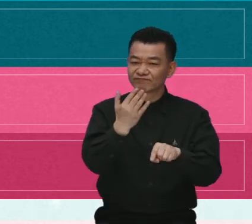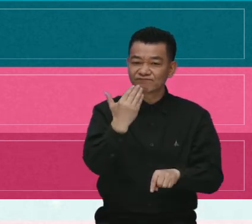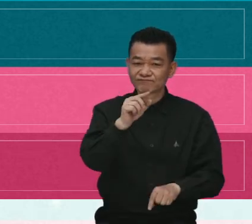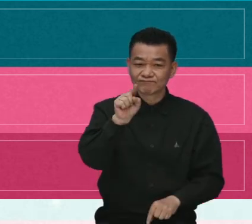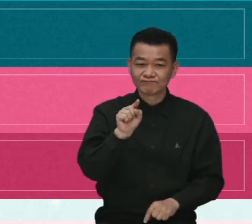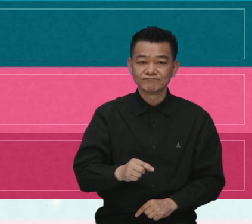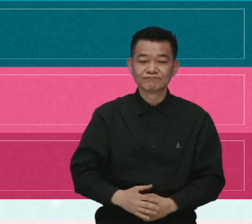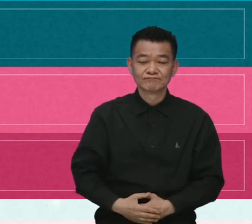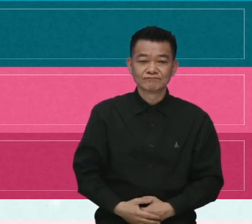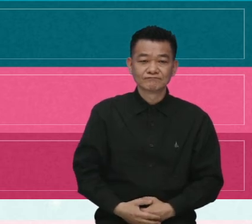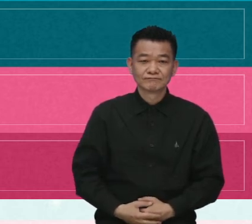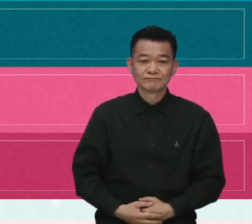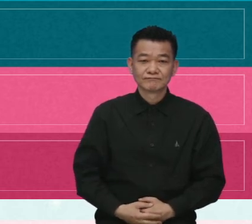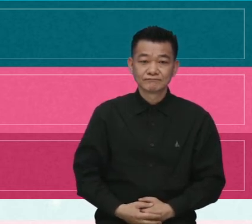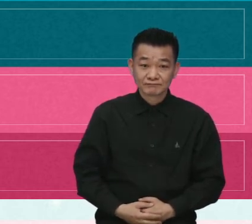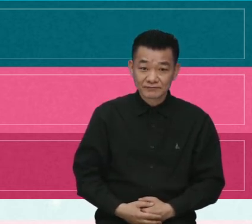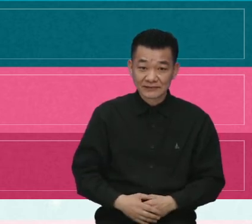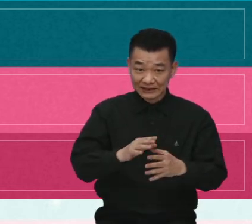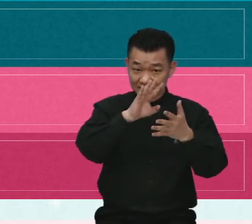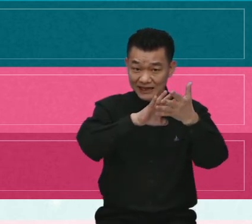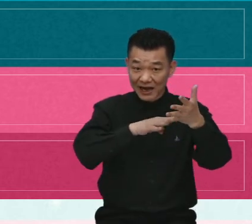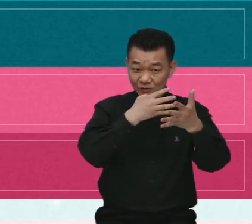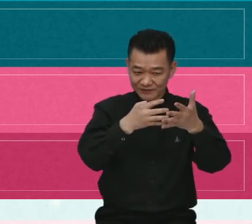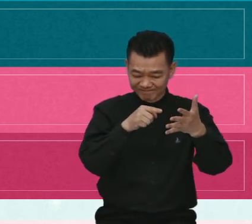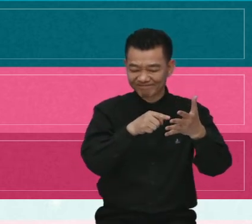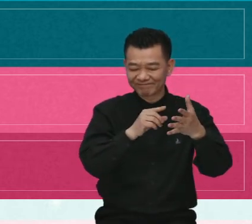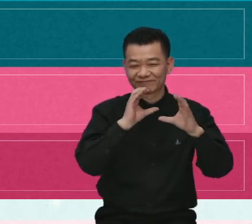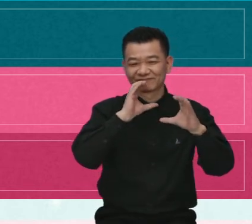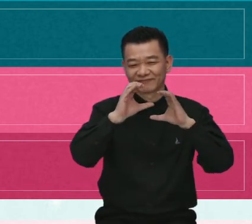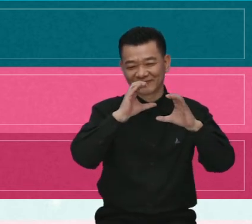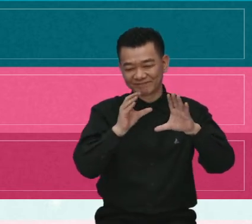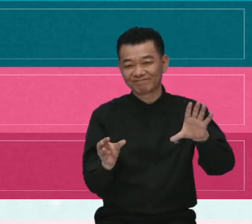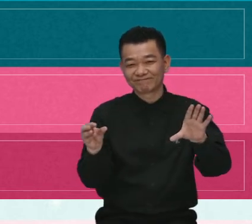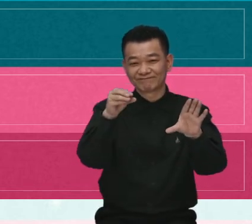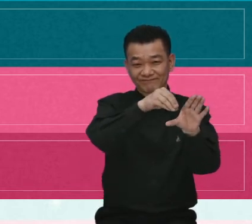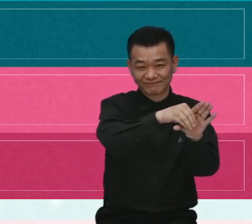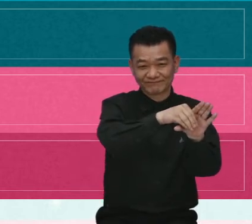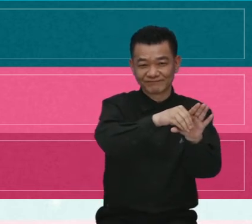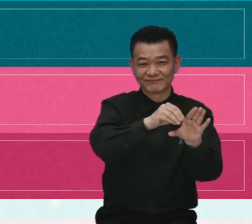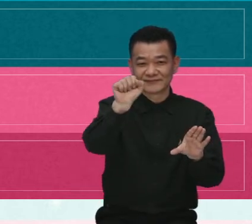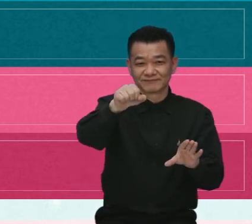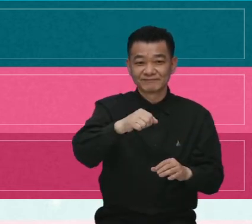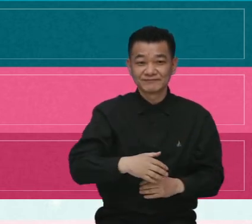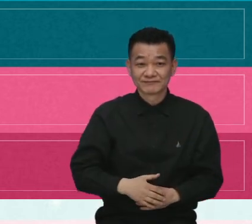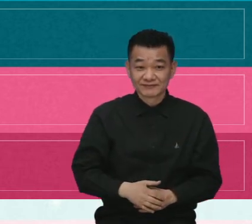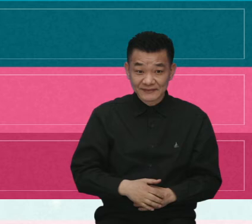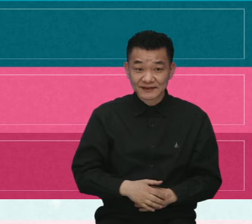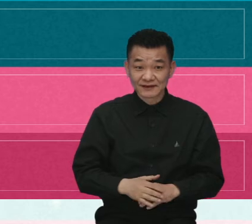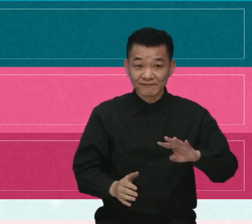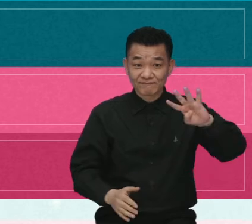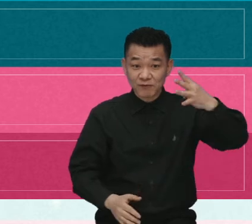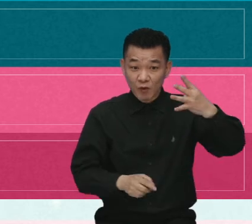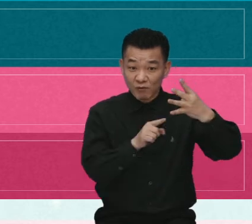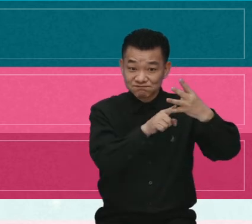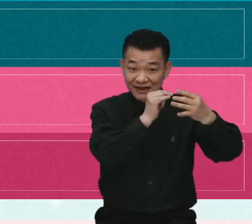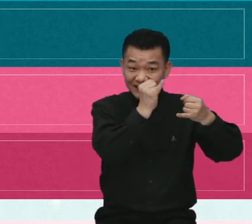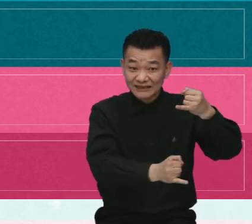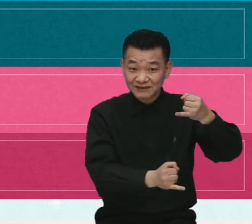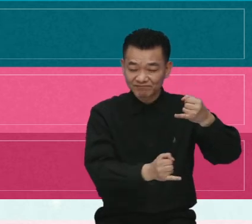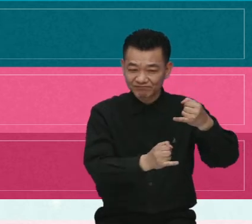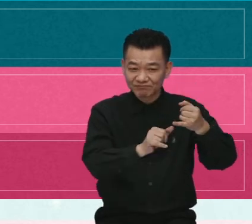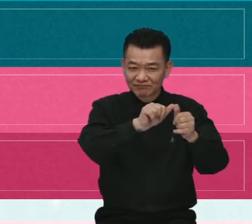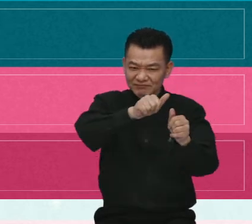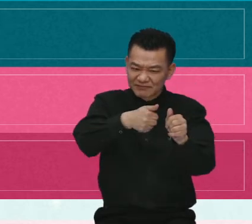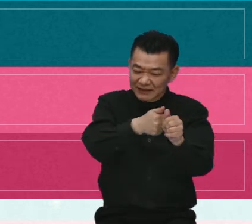What is your answer? A sign language interpreter is an intermediary. Lastly, number